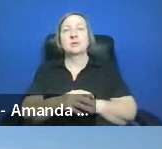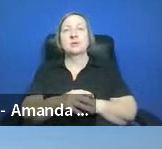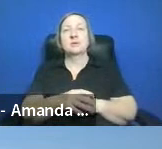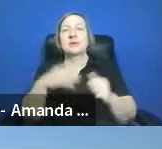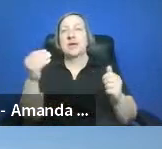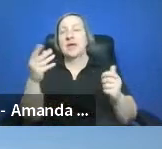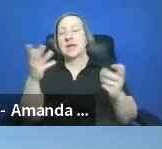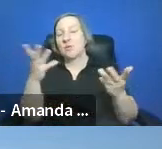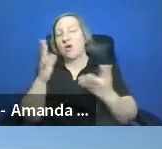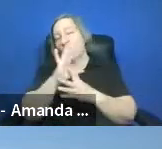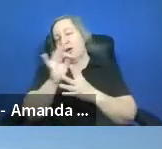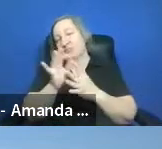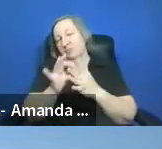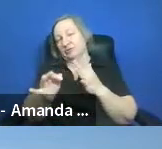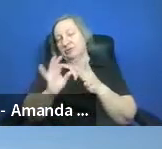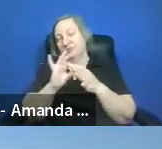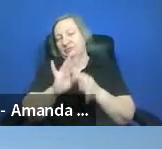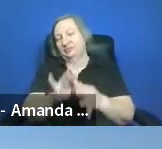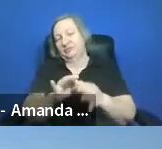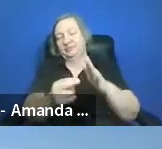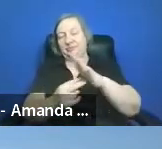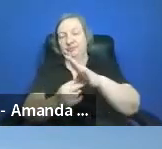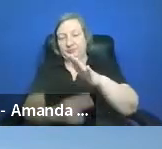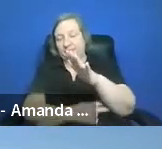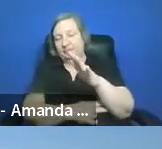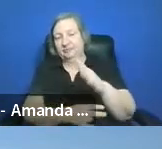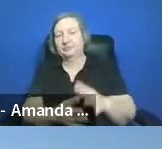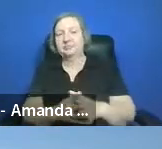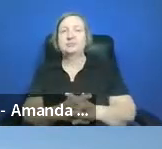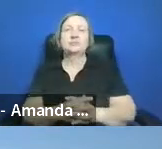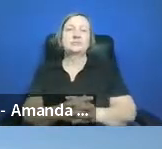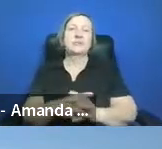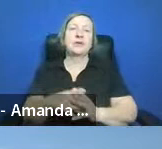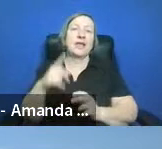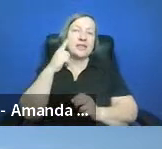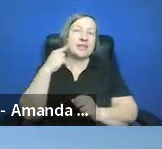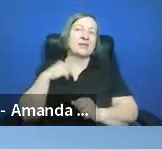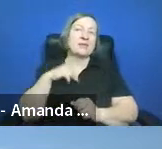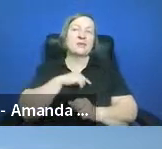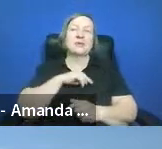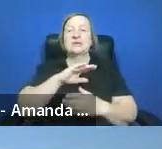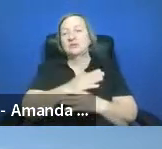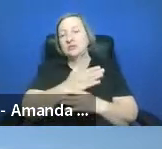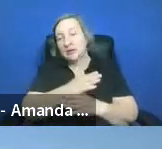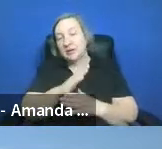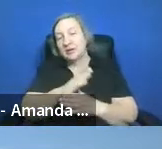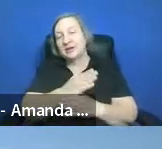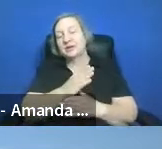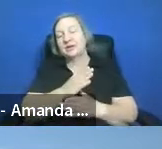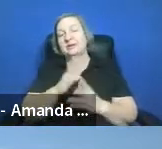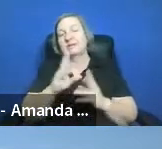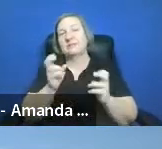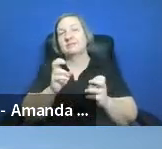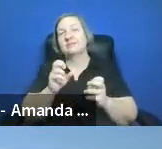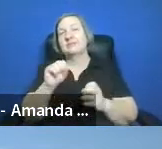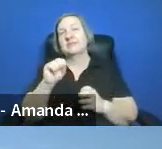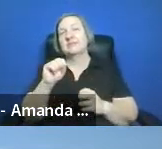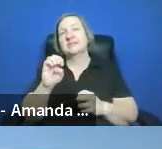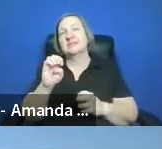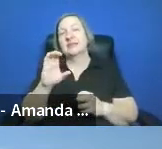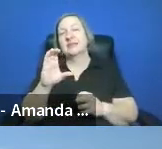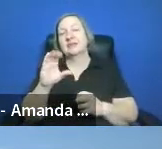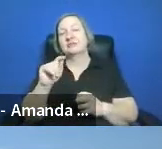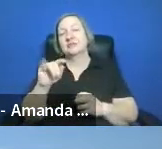bridge options. So I think we shared some, I'll call it sections of a